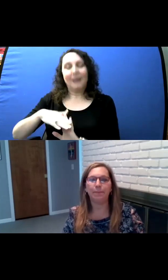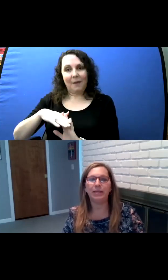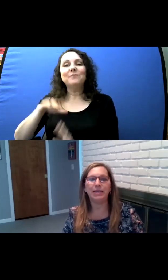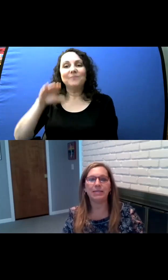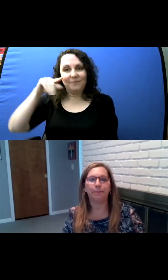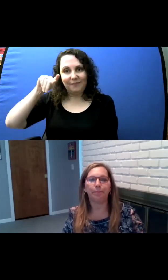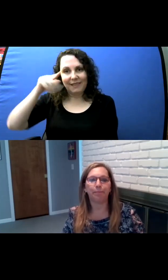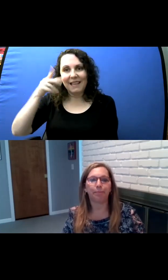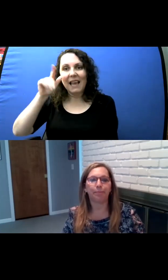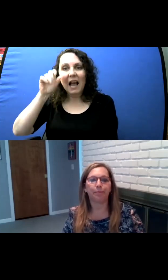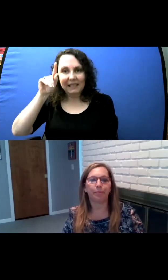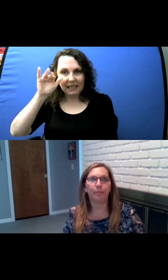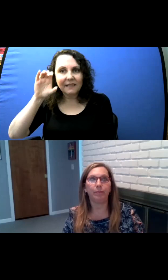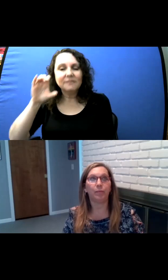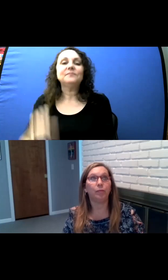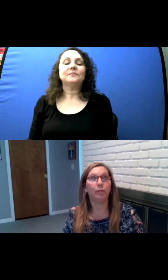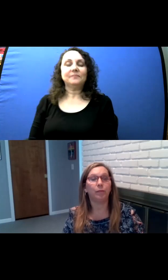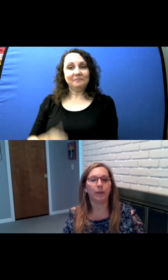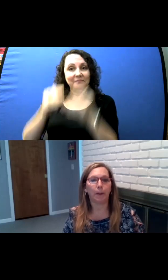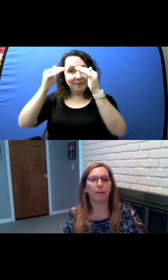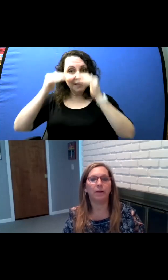Next slide, please.